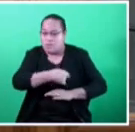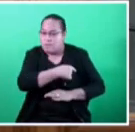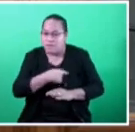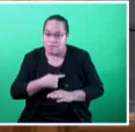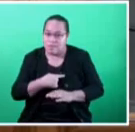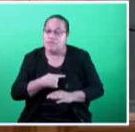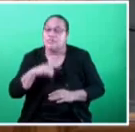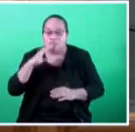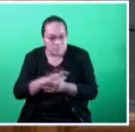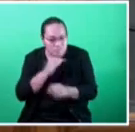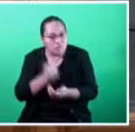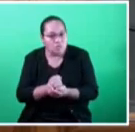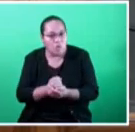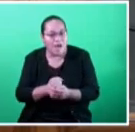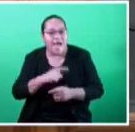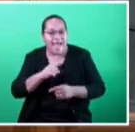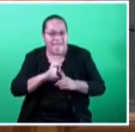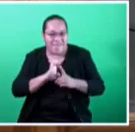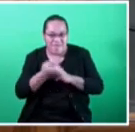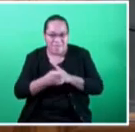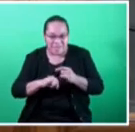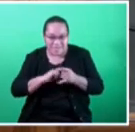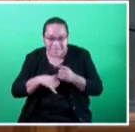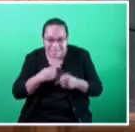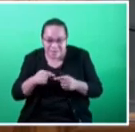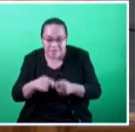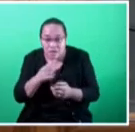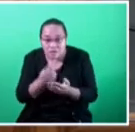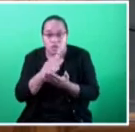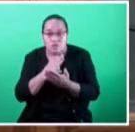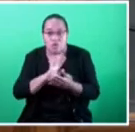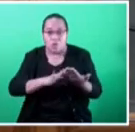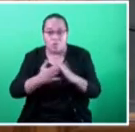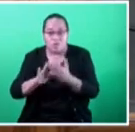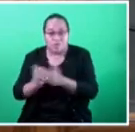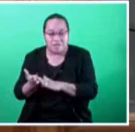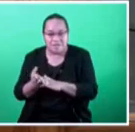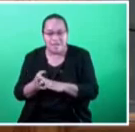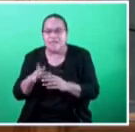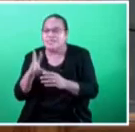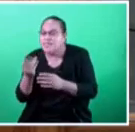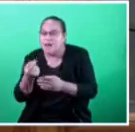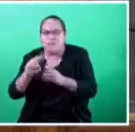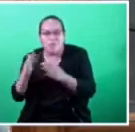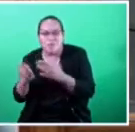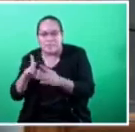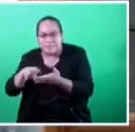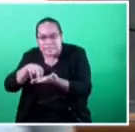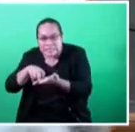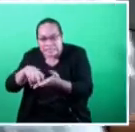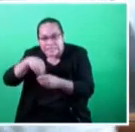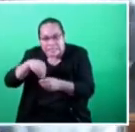ensure environmental sustainability and resilient communities by reducing chronic vulnerability of these communities